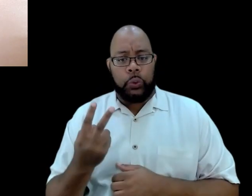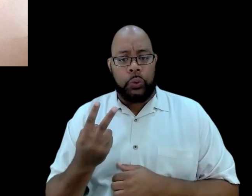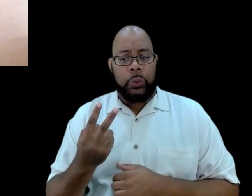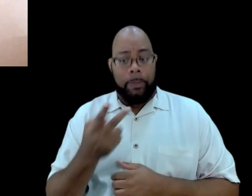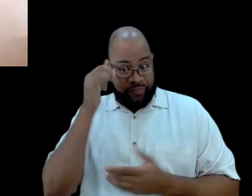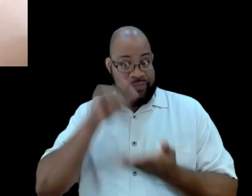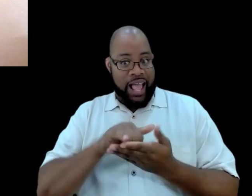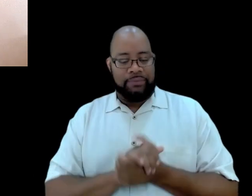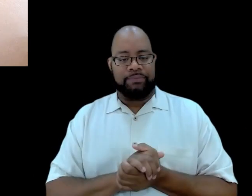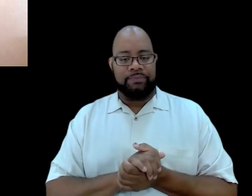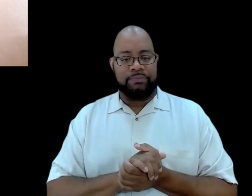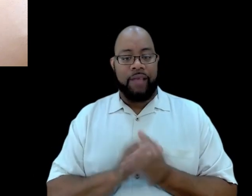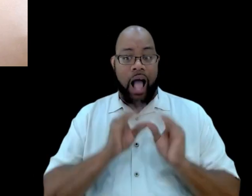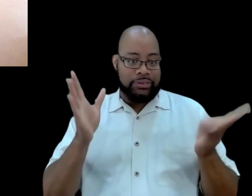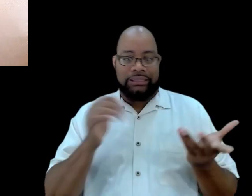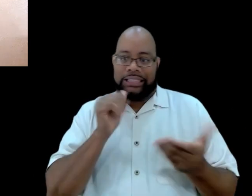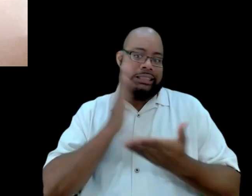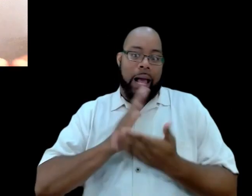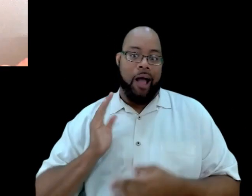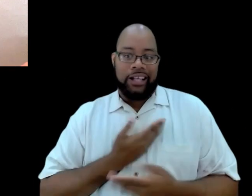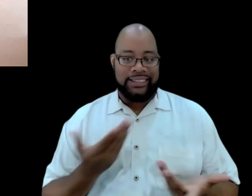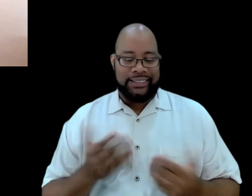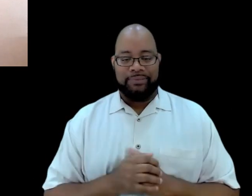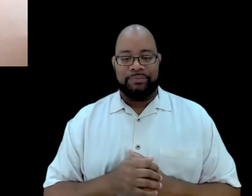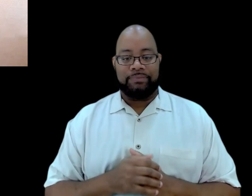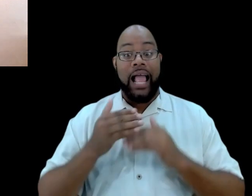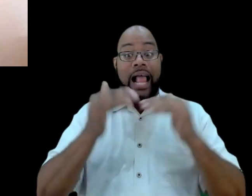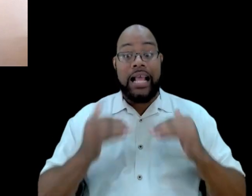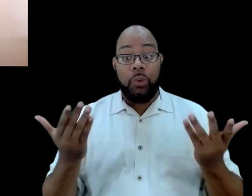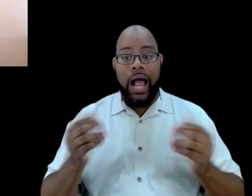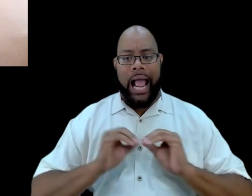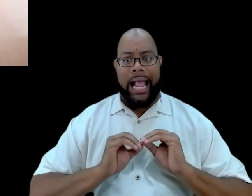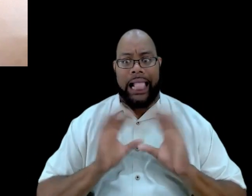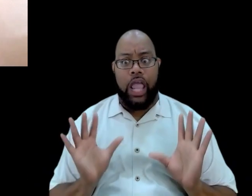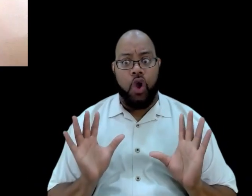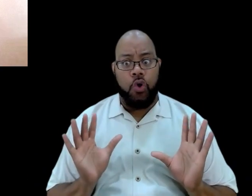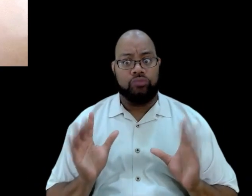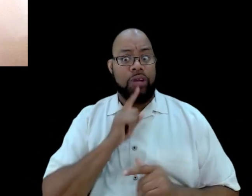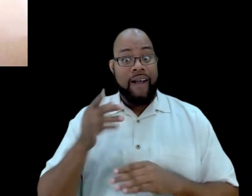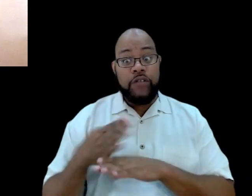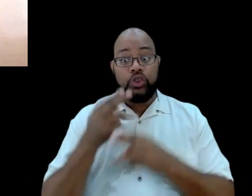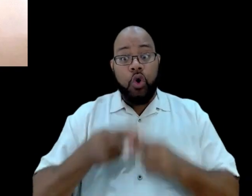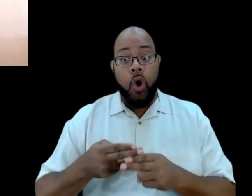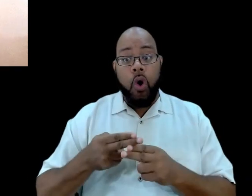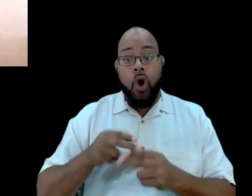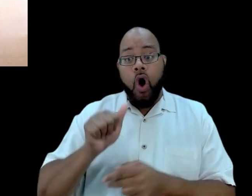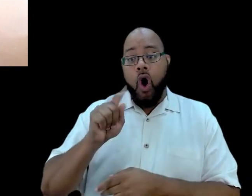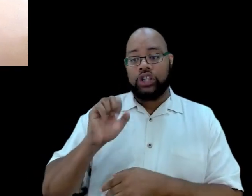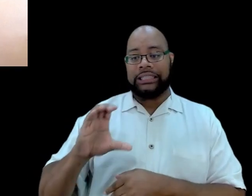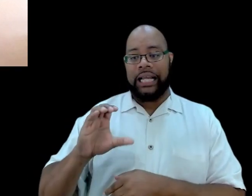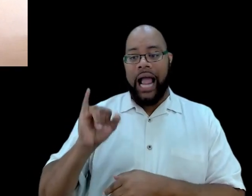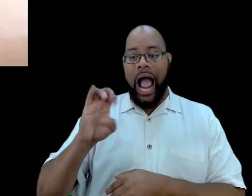oxygen carriers in response to that, though obviously doesn't stop us. Next up is clear. There's an incredible fish called